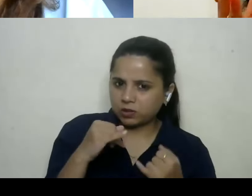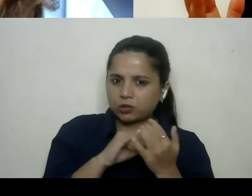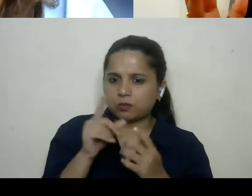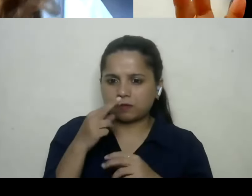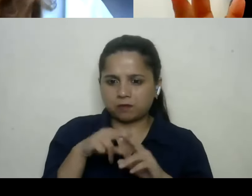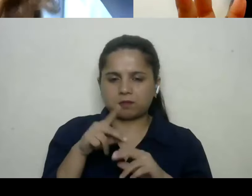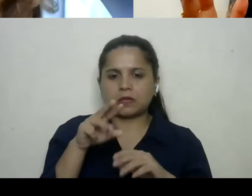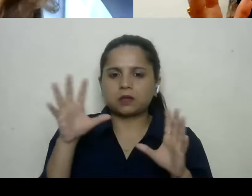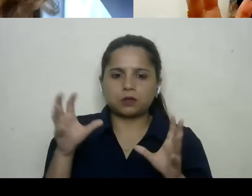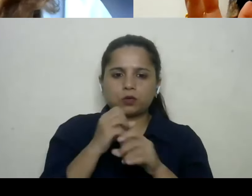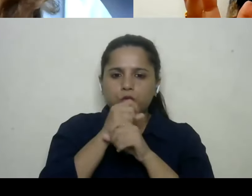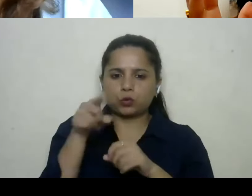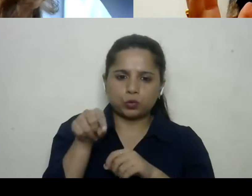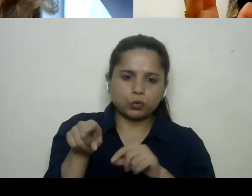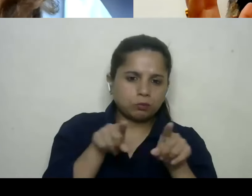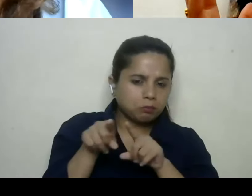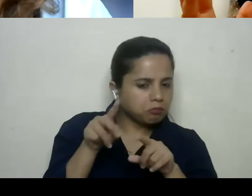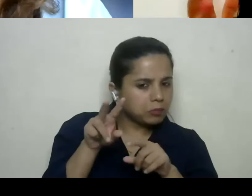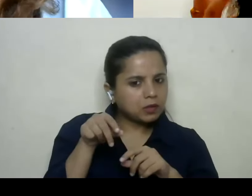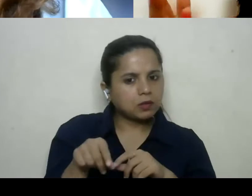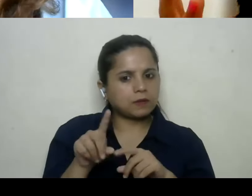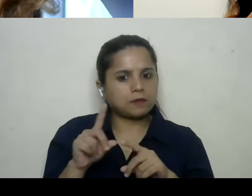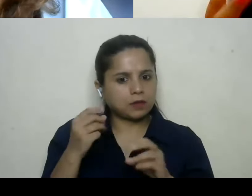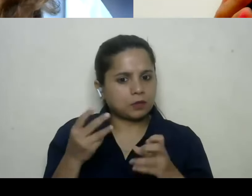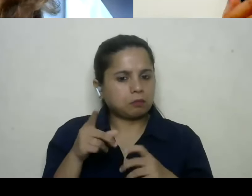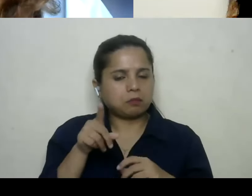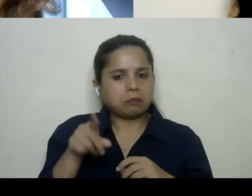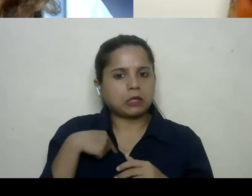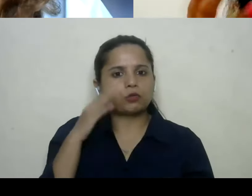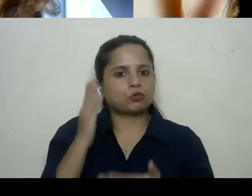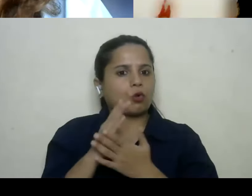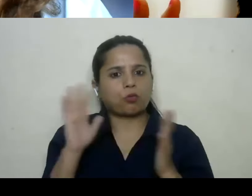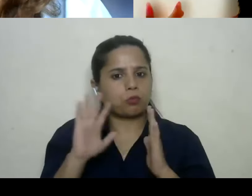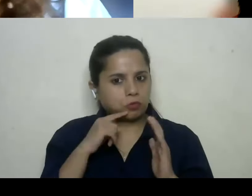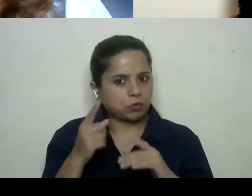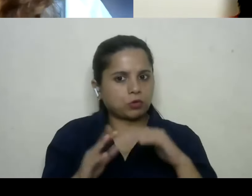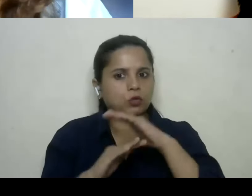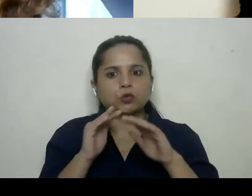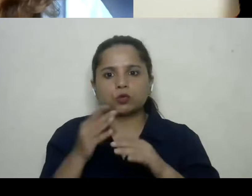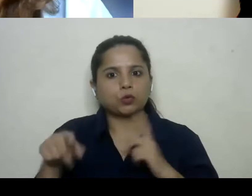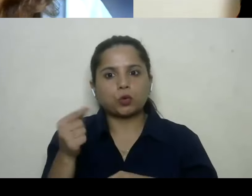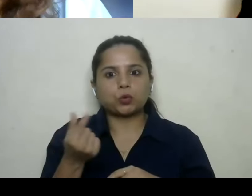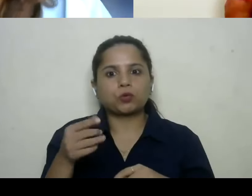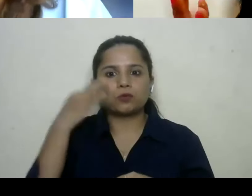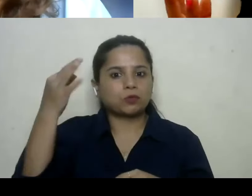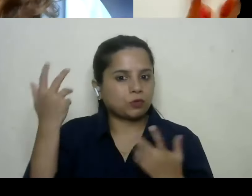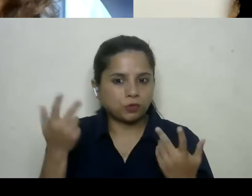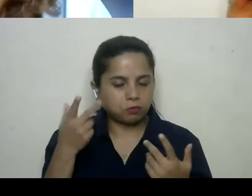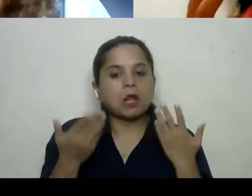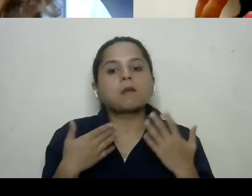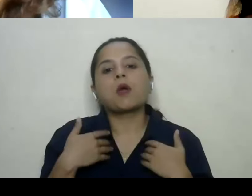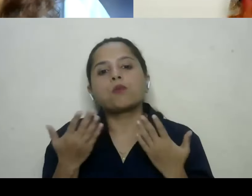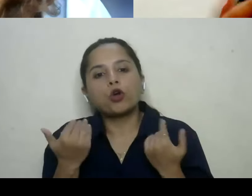summarize what you've shared here, is essentially it's not that we can stop or prevent the students from using it in the no, future, we but can't. perhaps what we can do